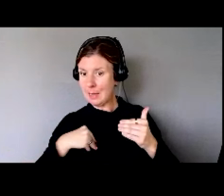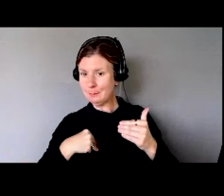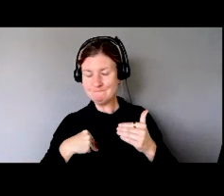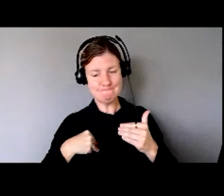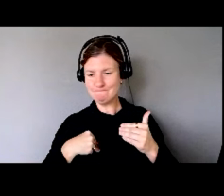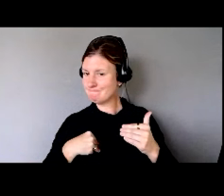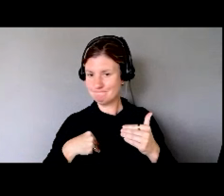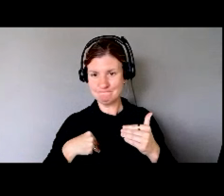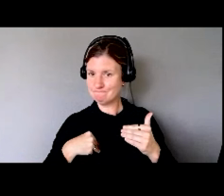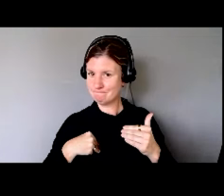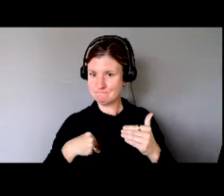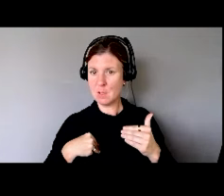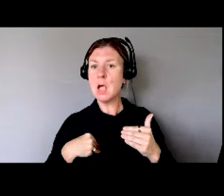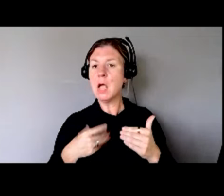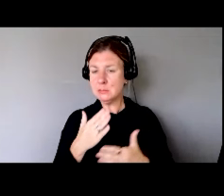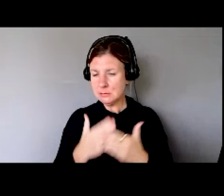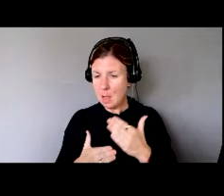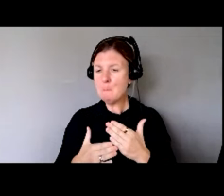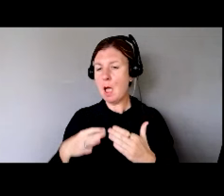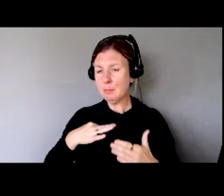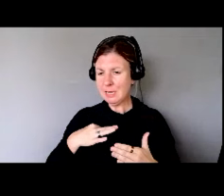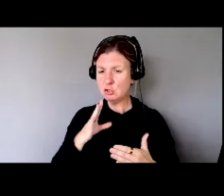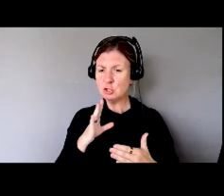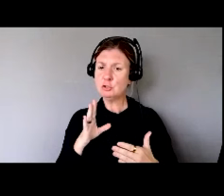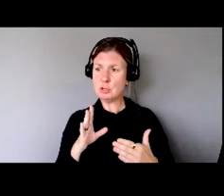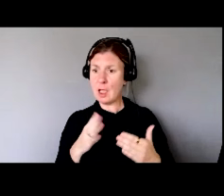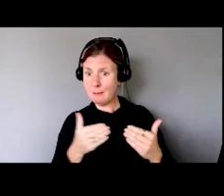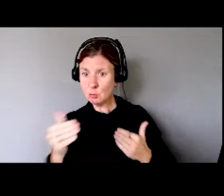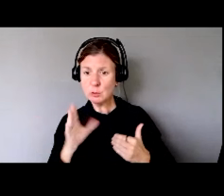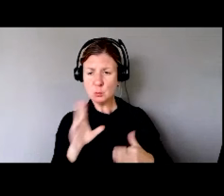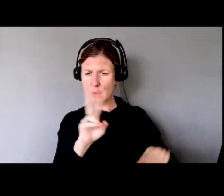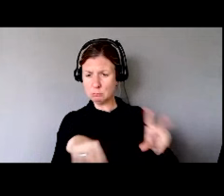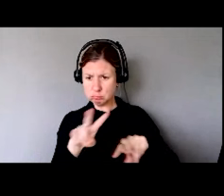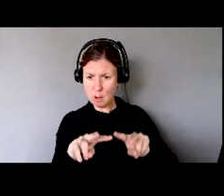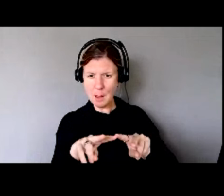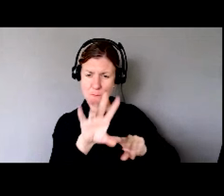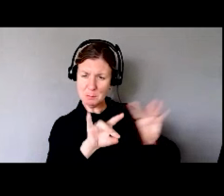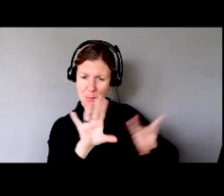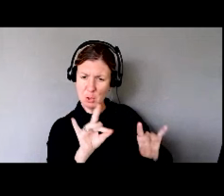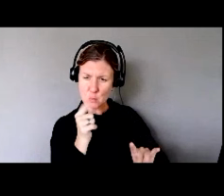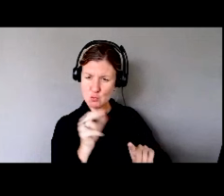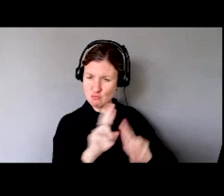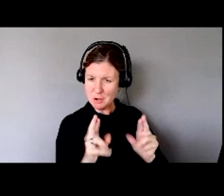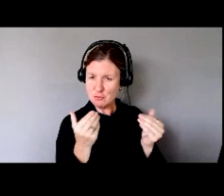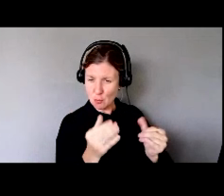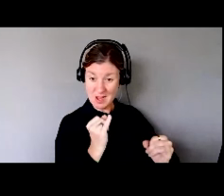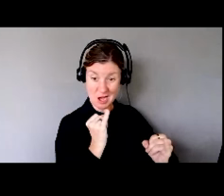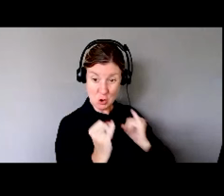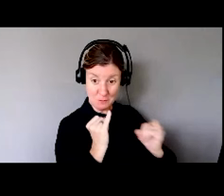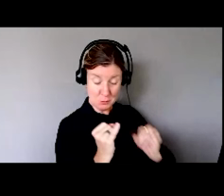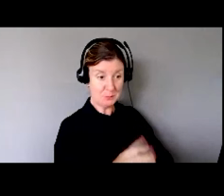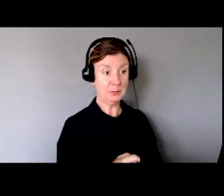the assessment committee, who will shortlist a few candidates for interview. The selected artists for the project will